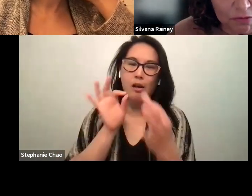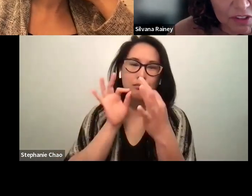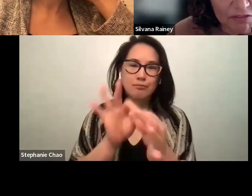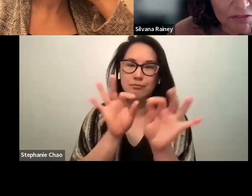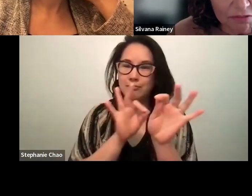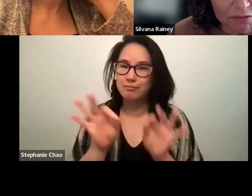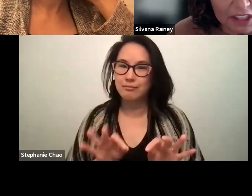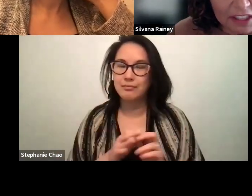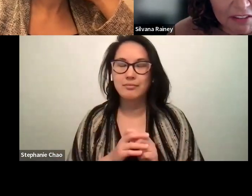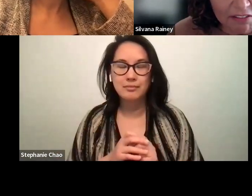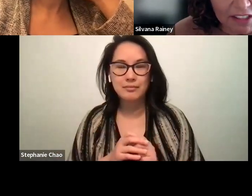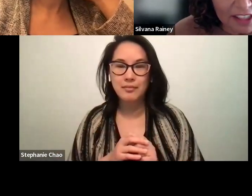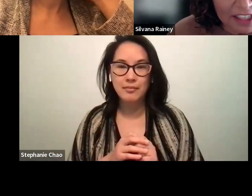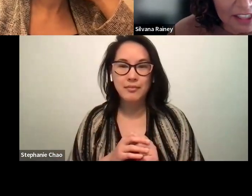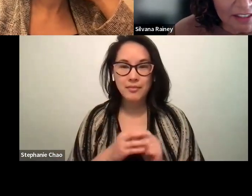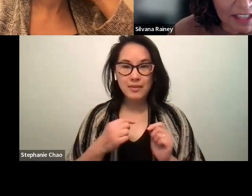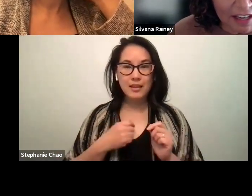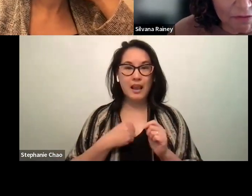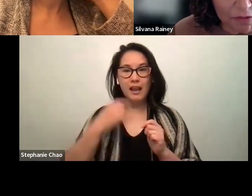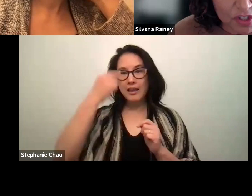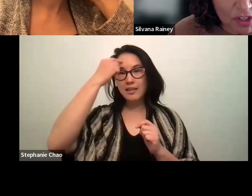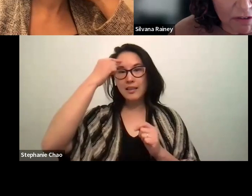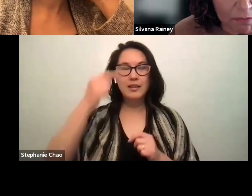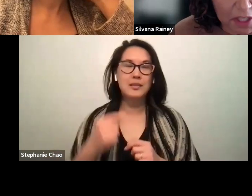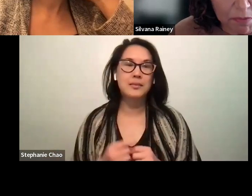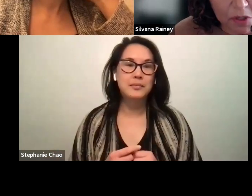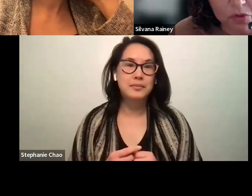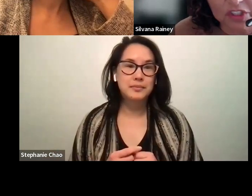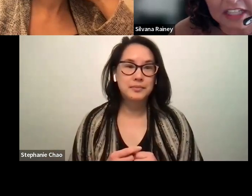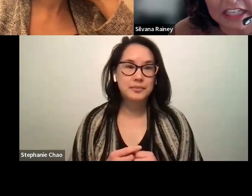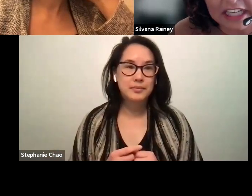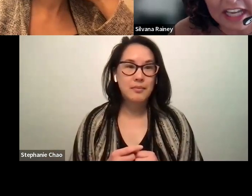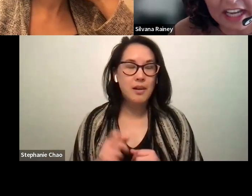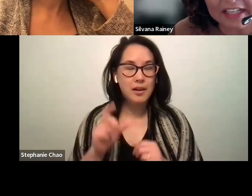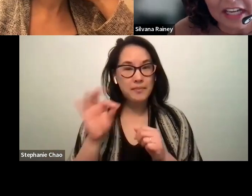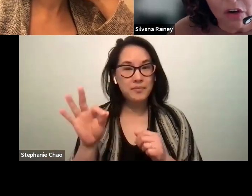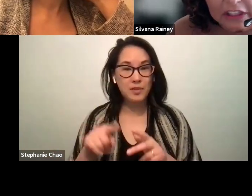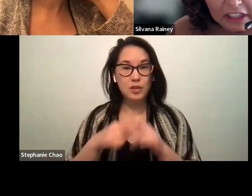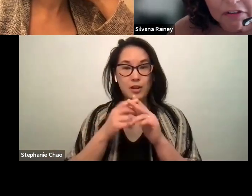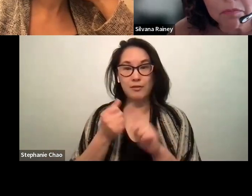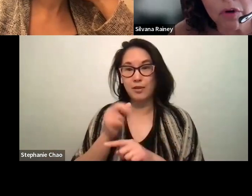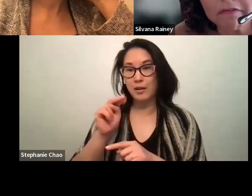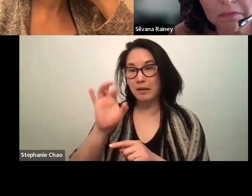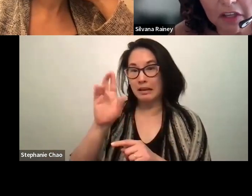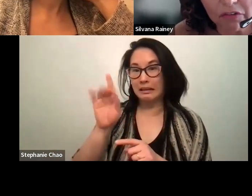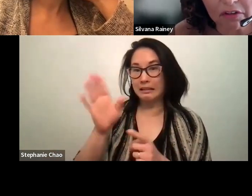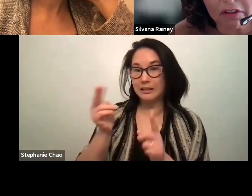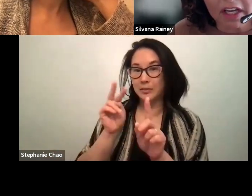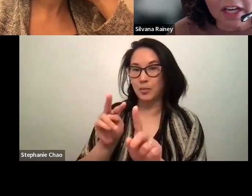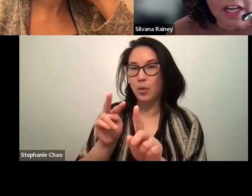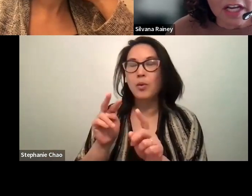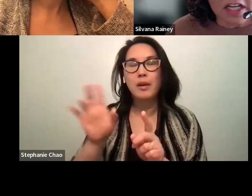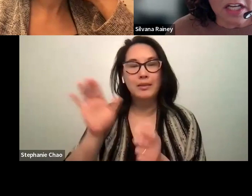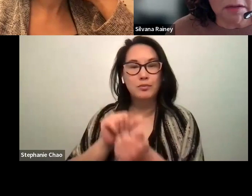I really think that if we start from the approach that Nick had, or giving more